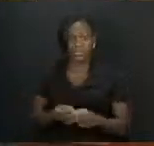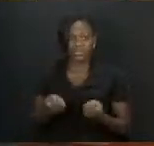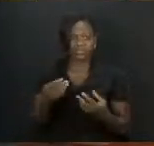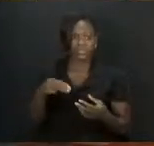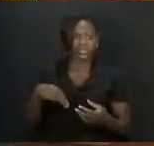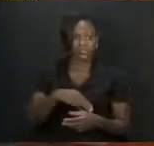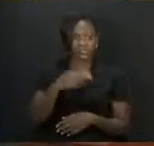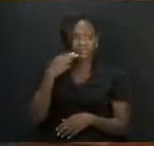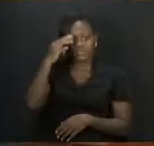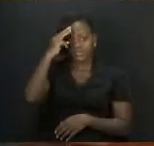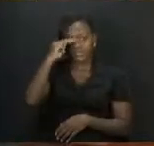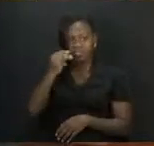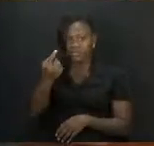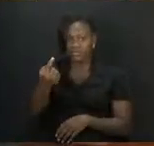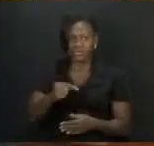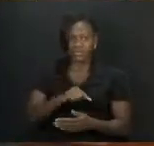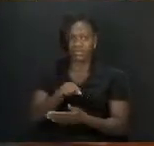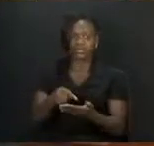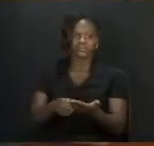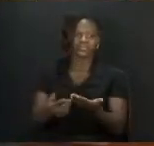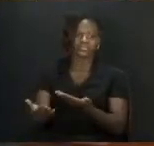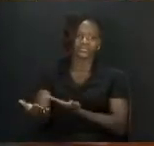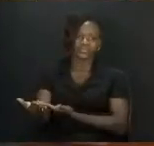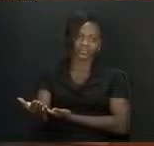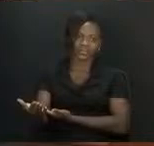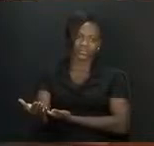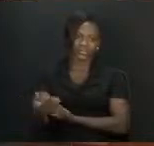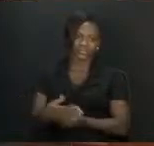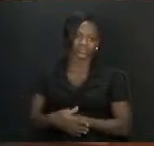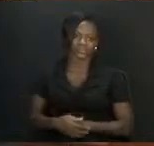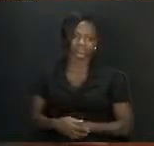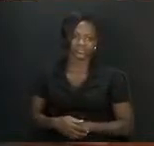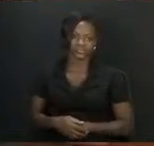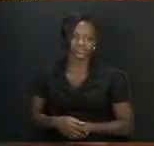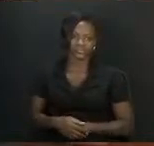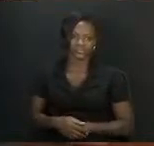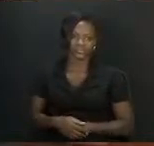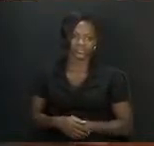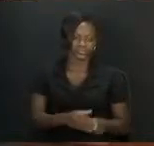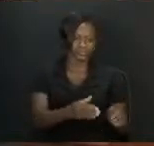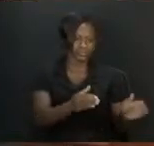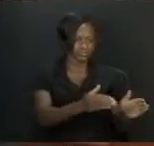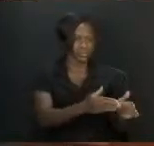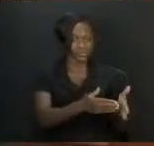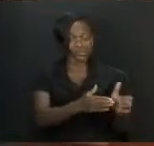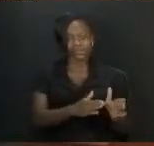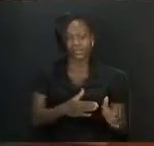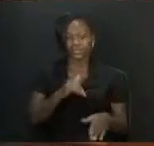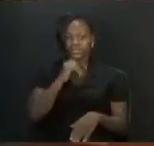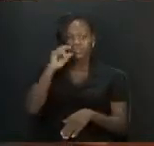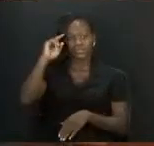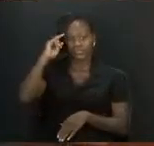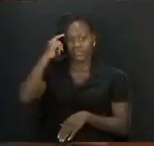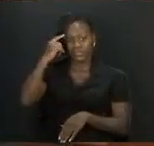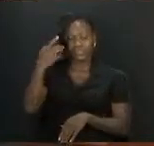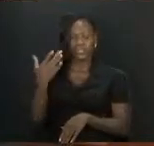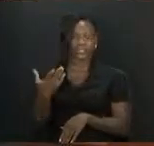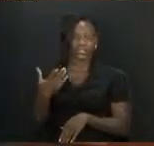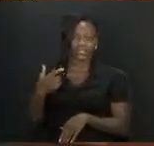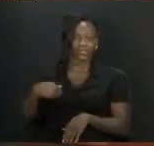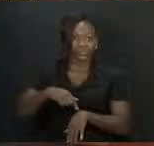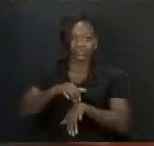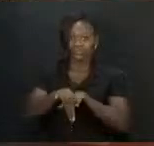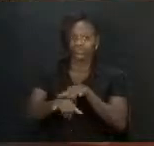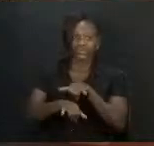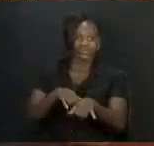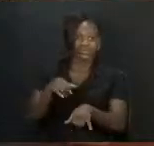came this morning. So, Minority Leader, don't take it that somebody is trying to throw dust into